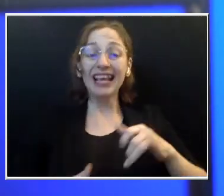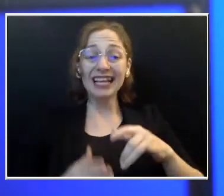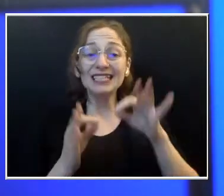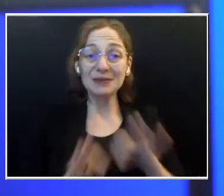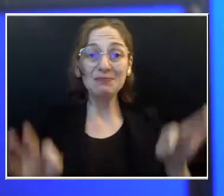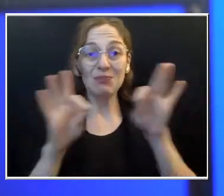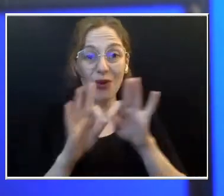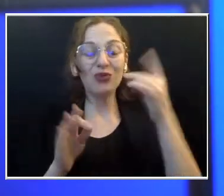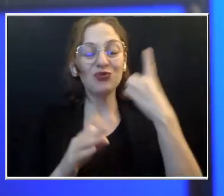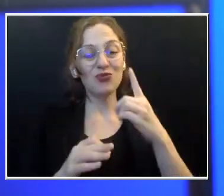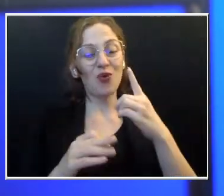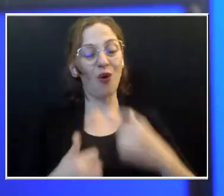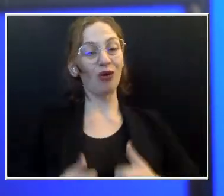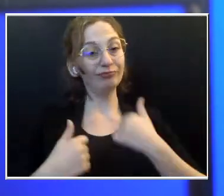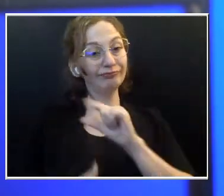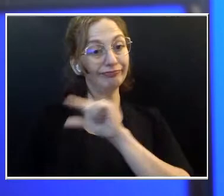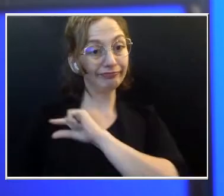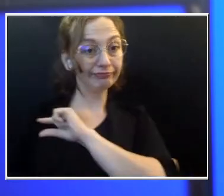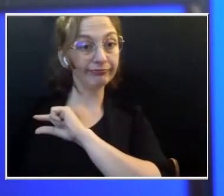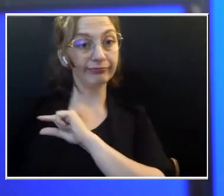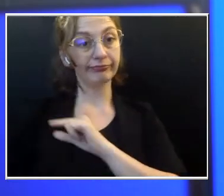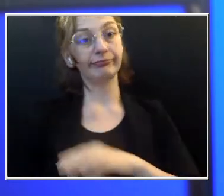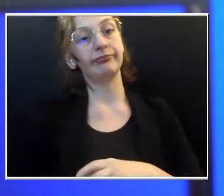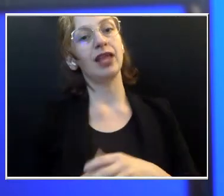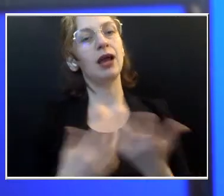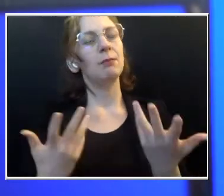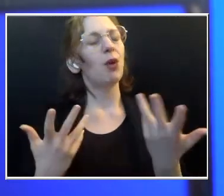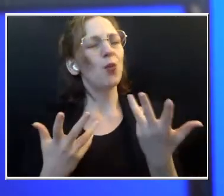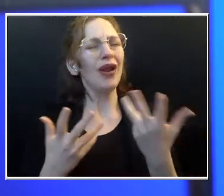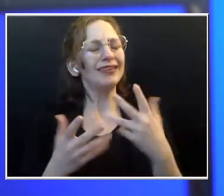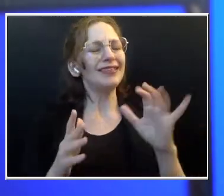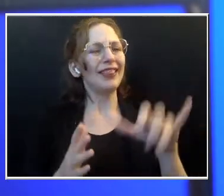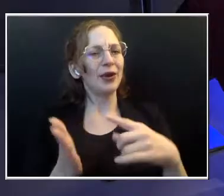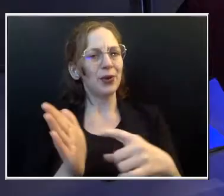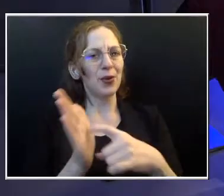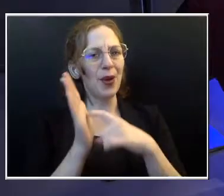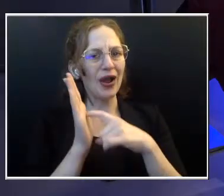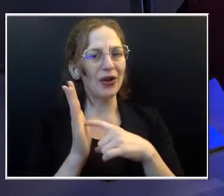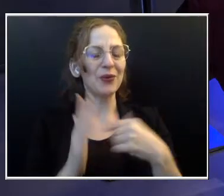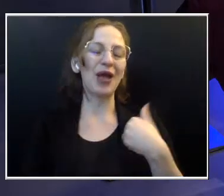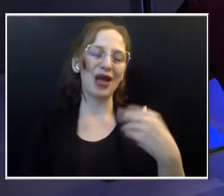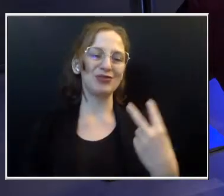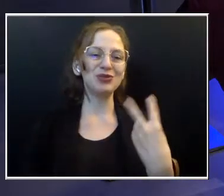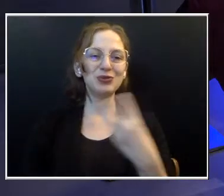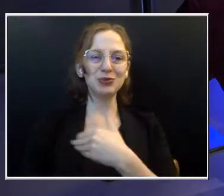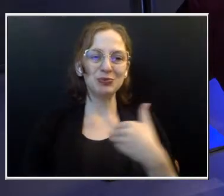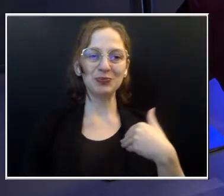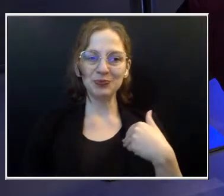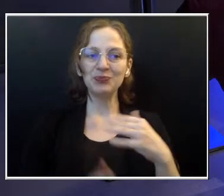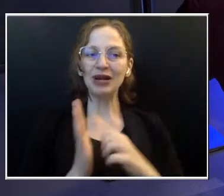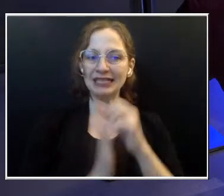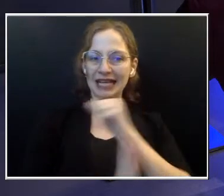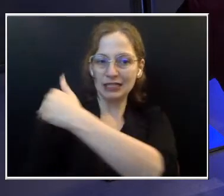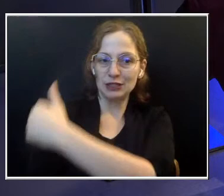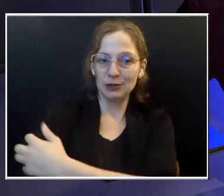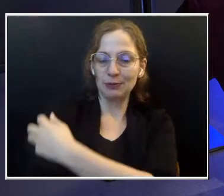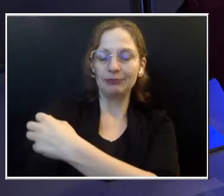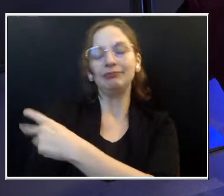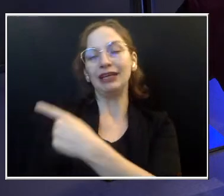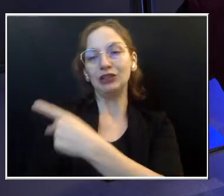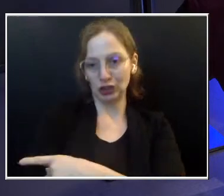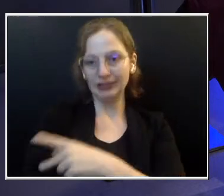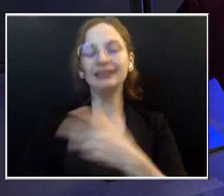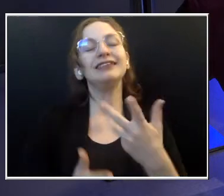rather fully embrace, who you now are? Two of our breast cancer patients are here with us to share their personal experiences from their